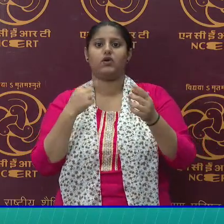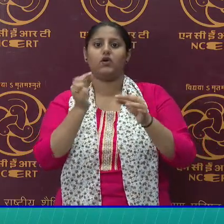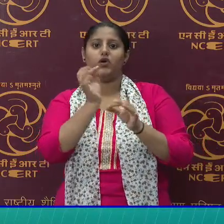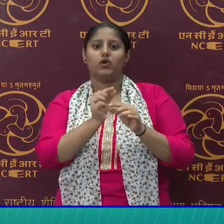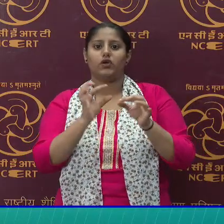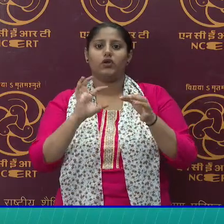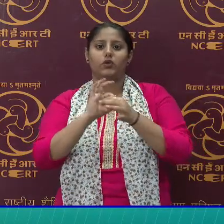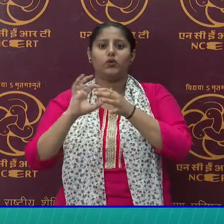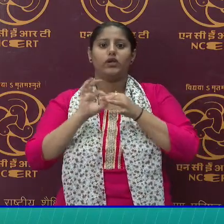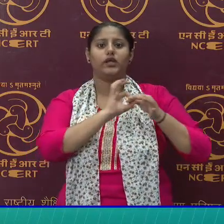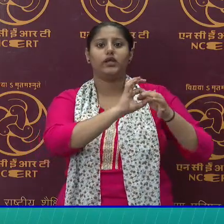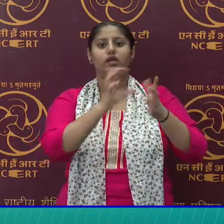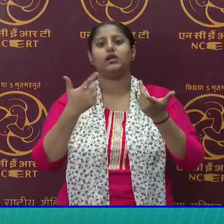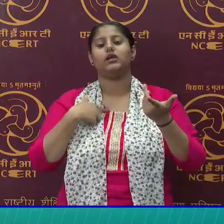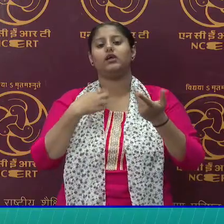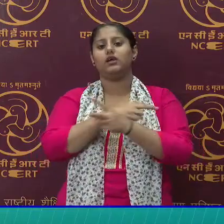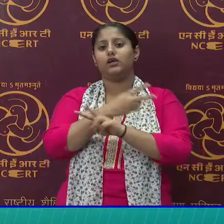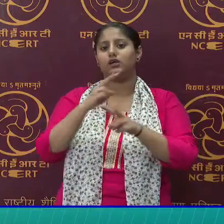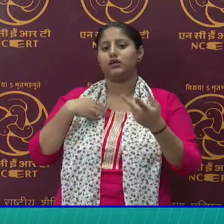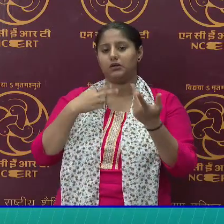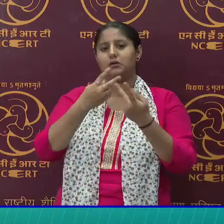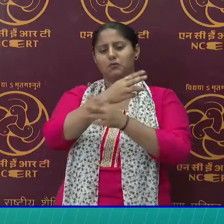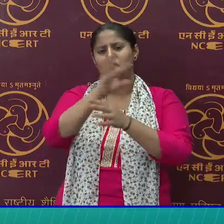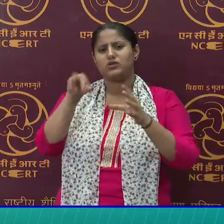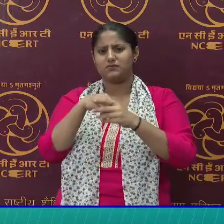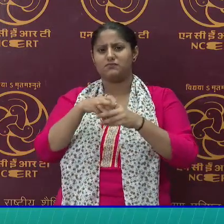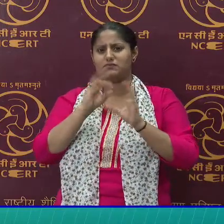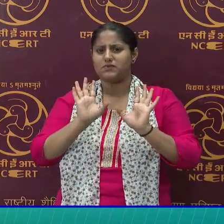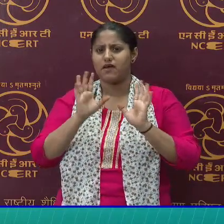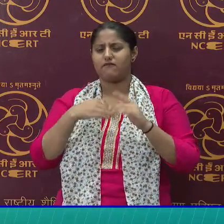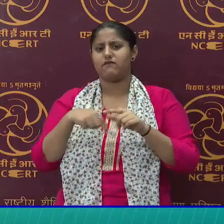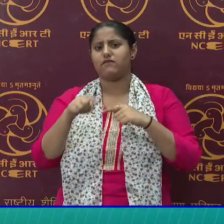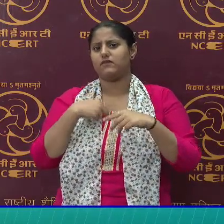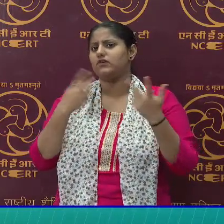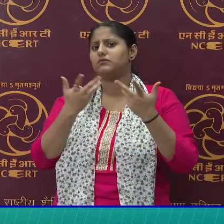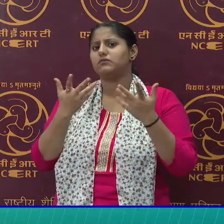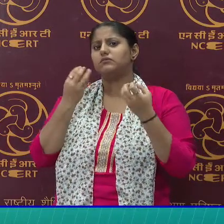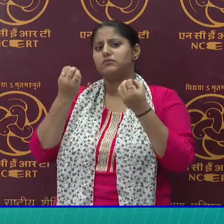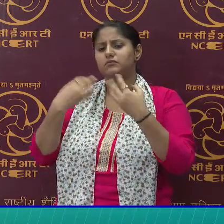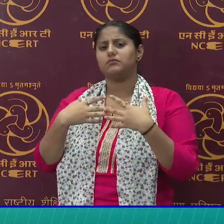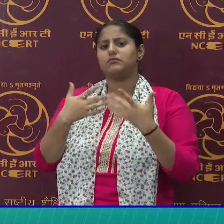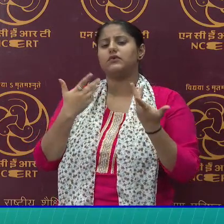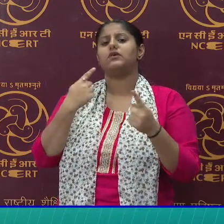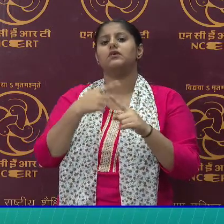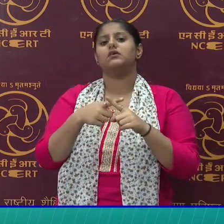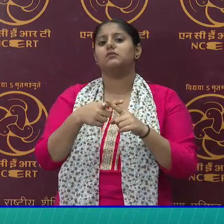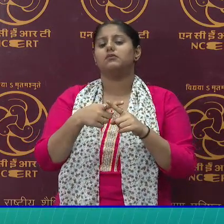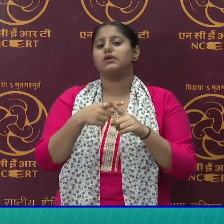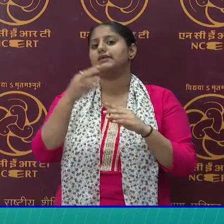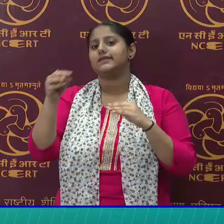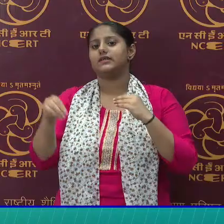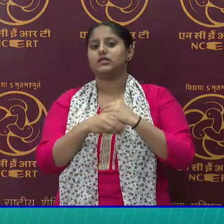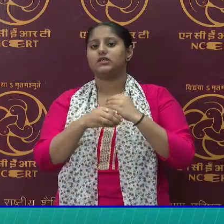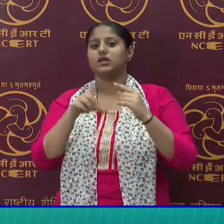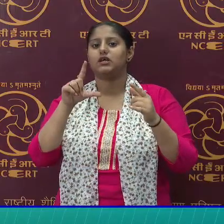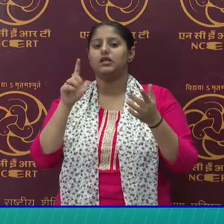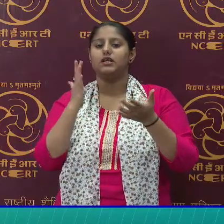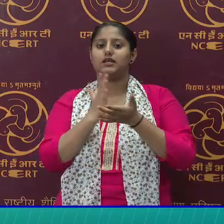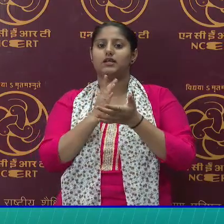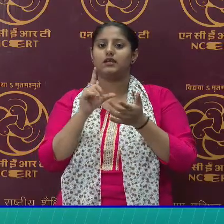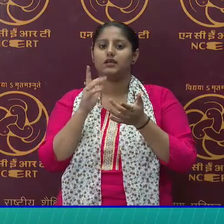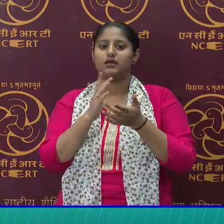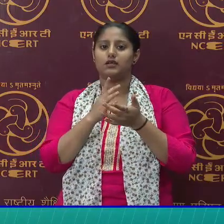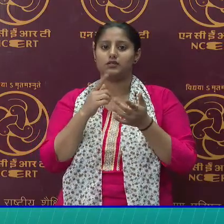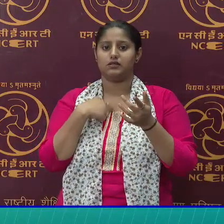and tall, helping each other, we never fall, and so on. And there's also a lesson about